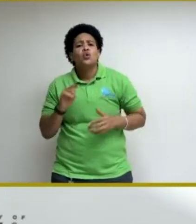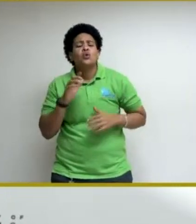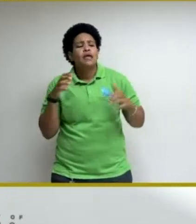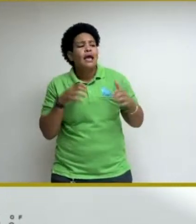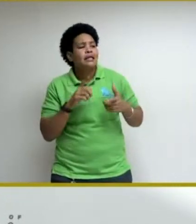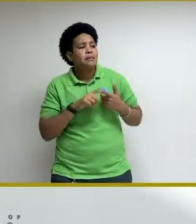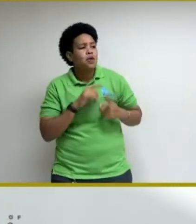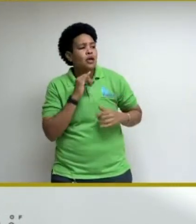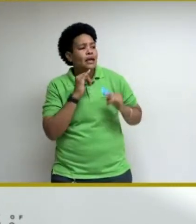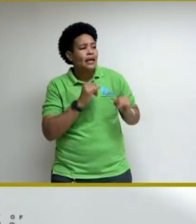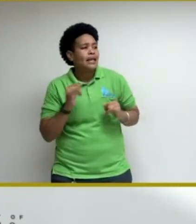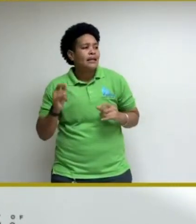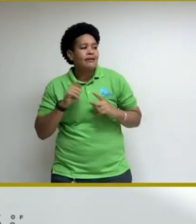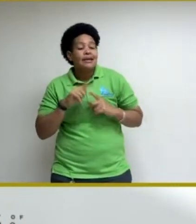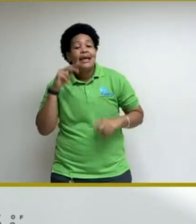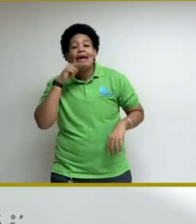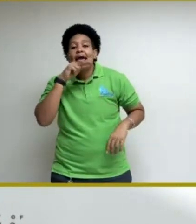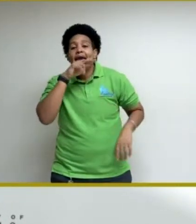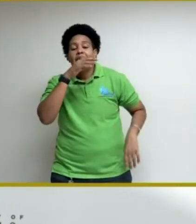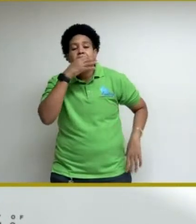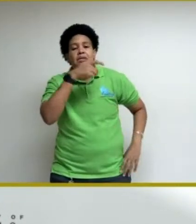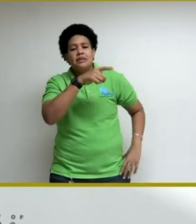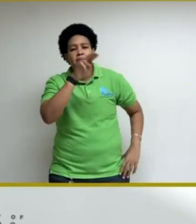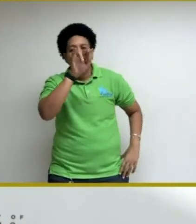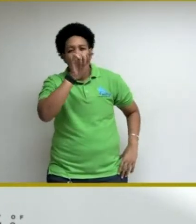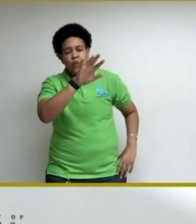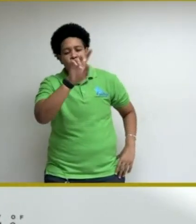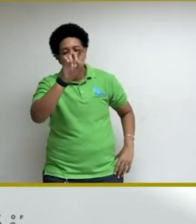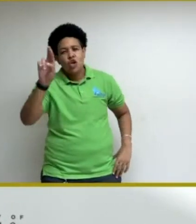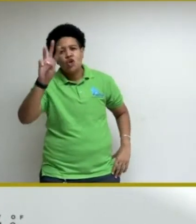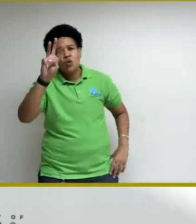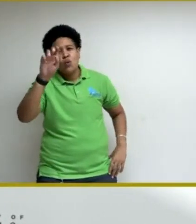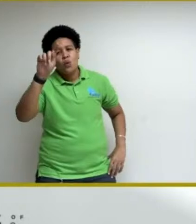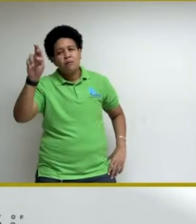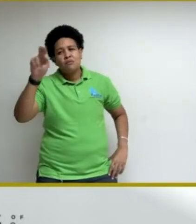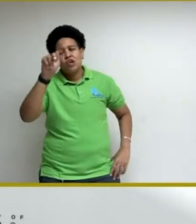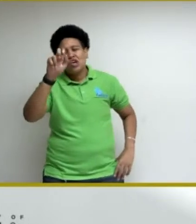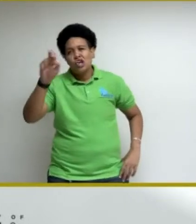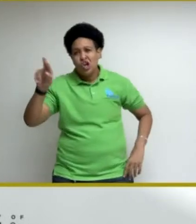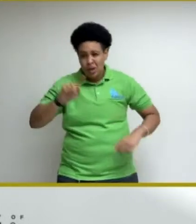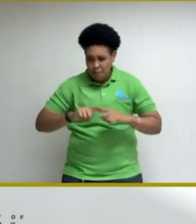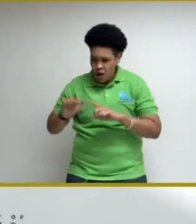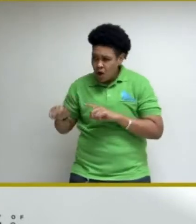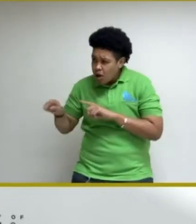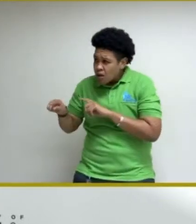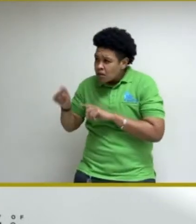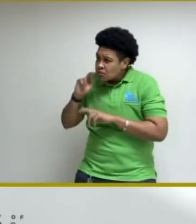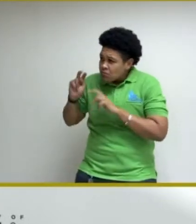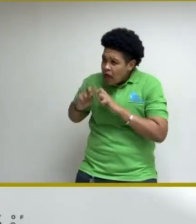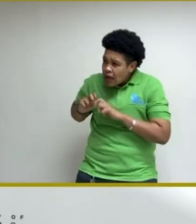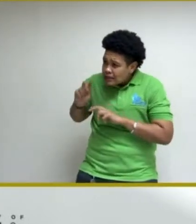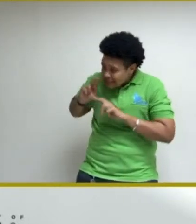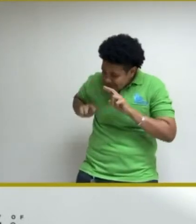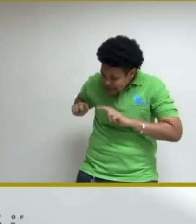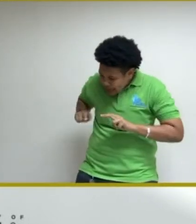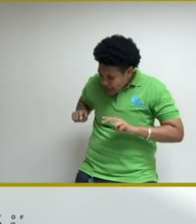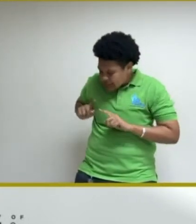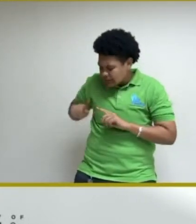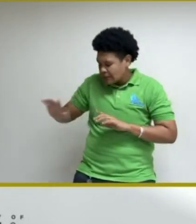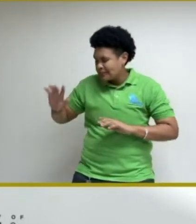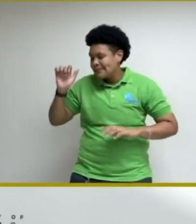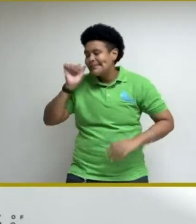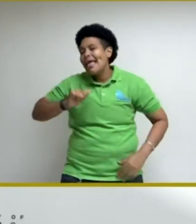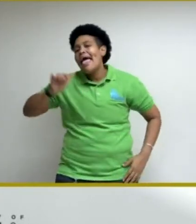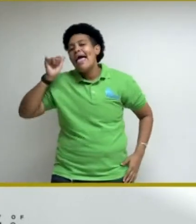the epidemiology unit, Dr. Webster Carr and others, to assess, and it's a